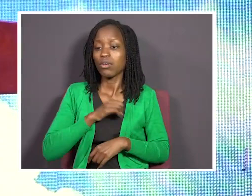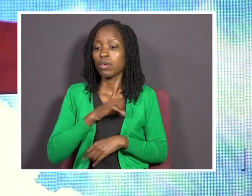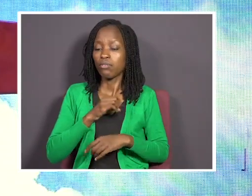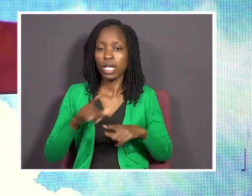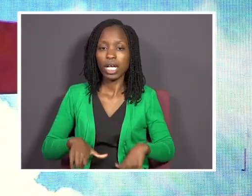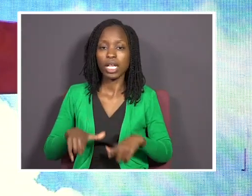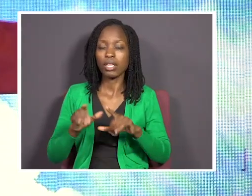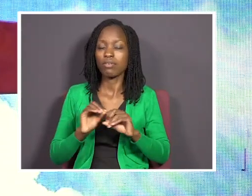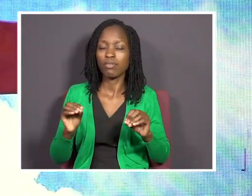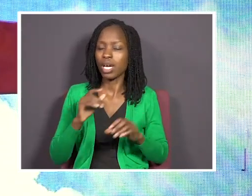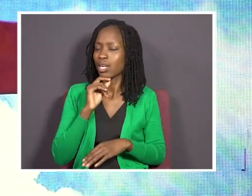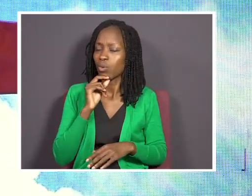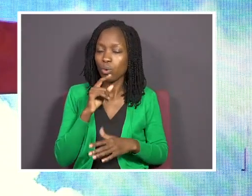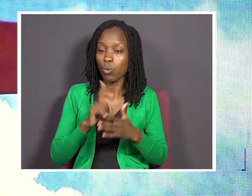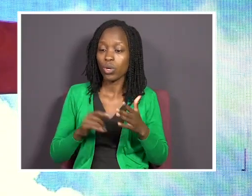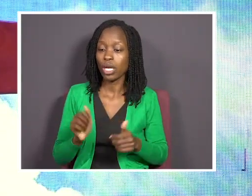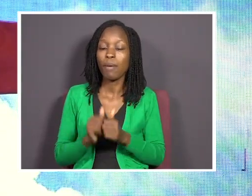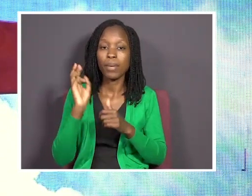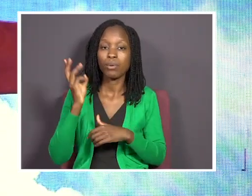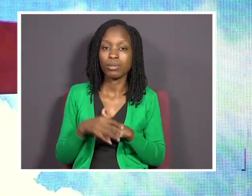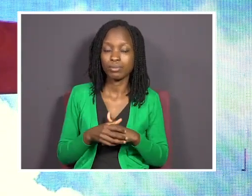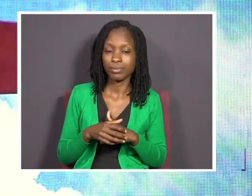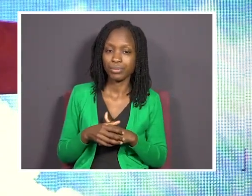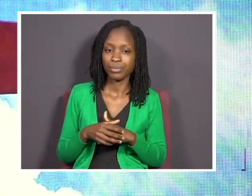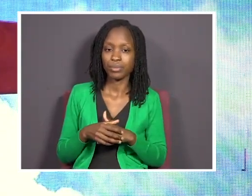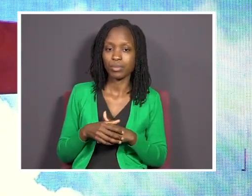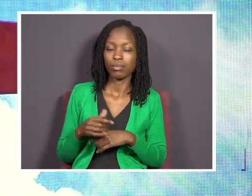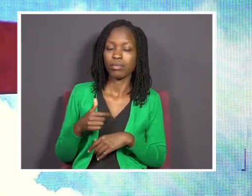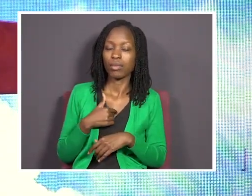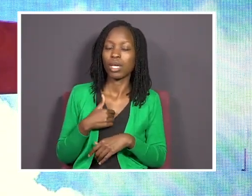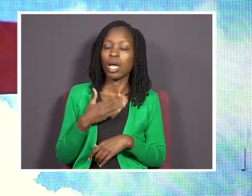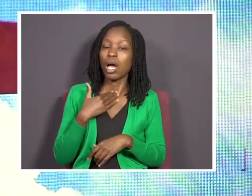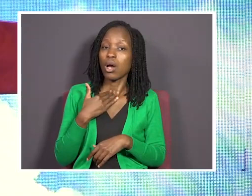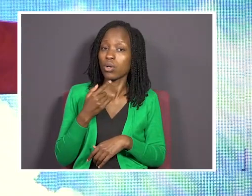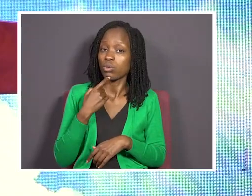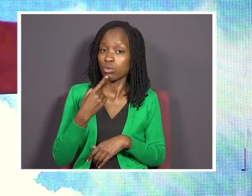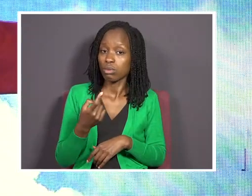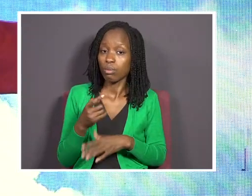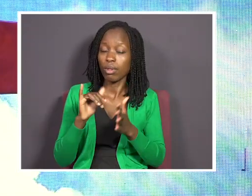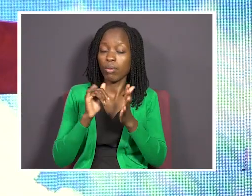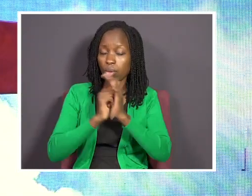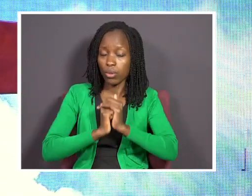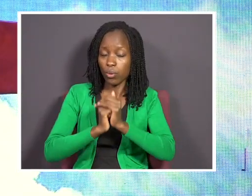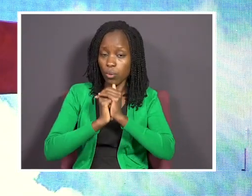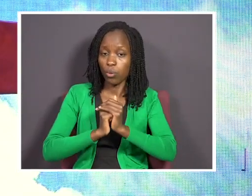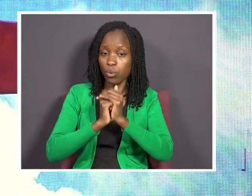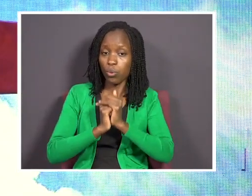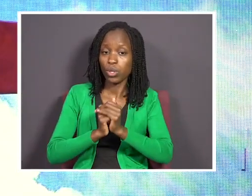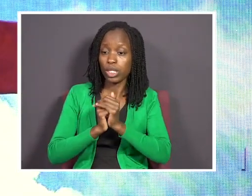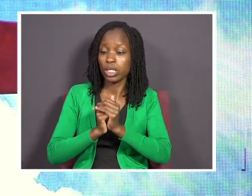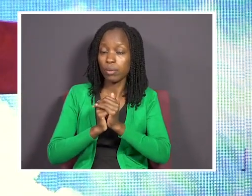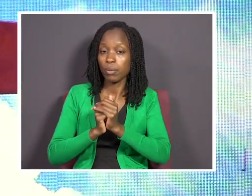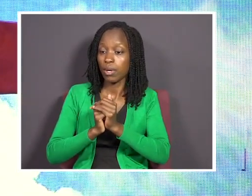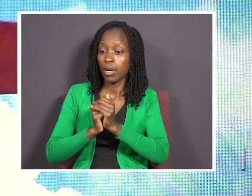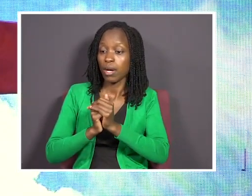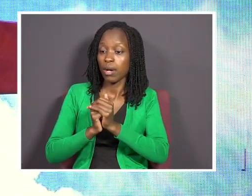fearing and wondering what will happen. I want to further say that adoration informs our